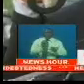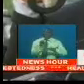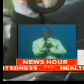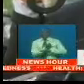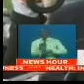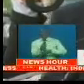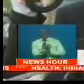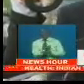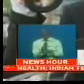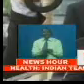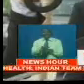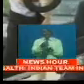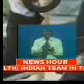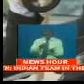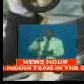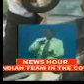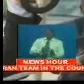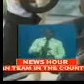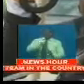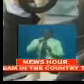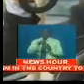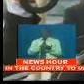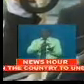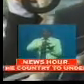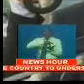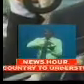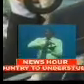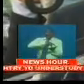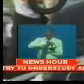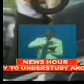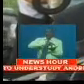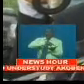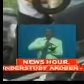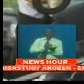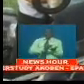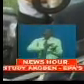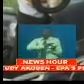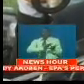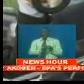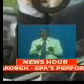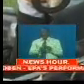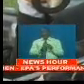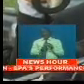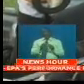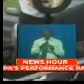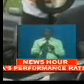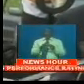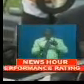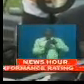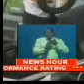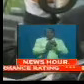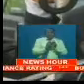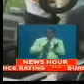industry and institutions, especially those in the pharmaceuticals, biotechnology, agrochemicals,